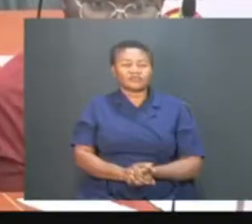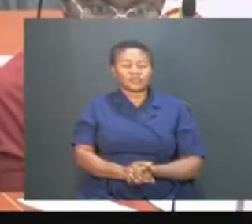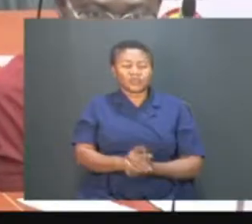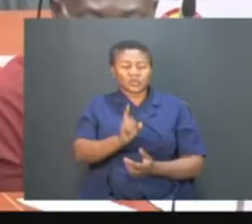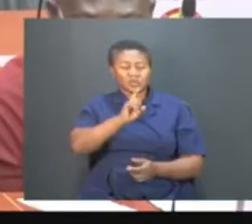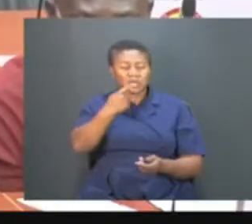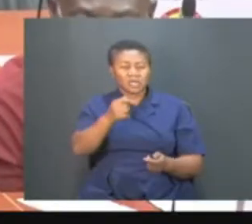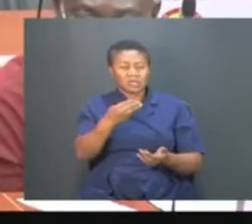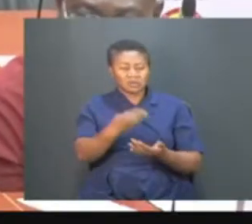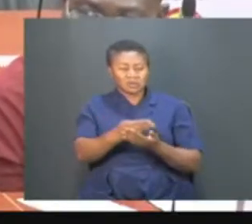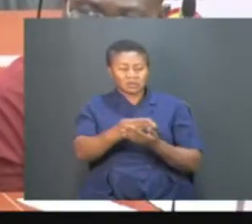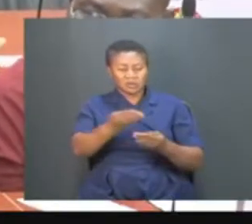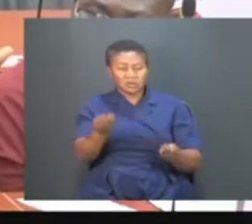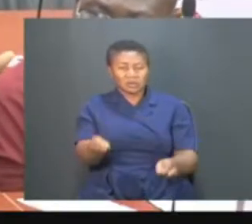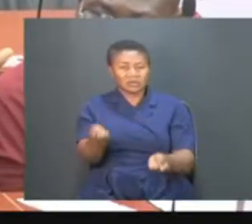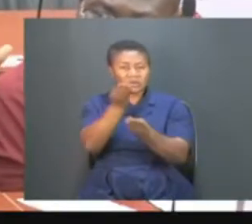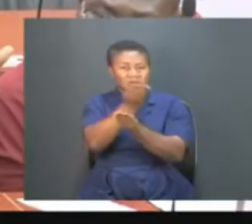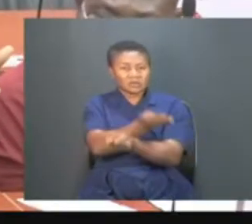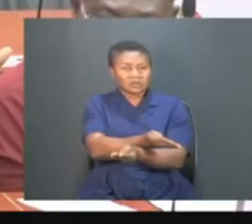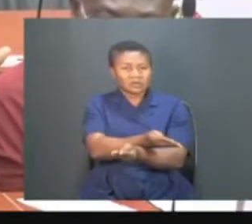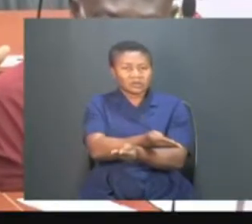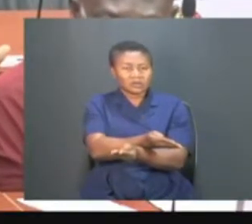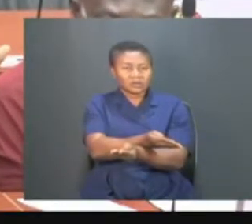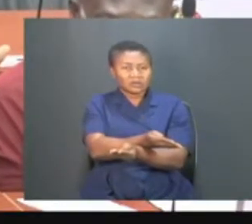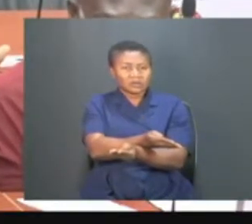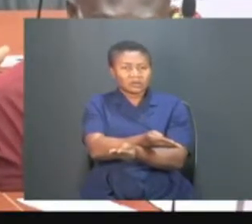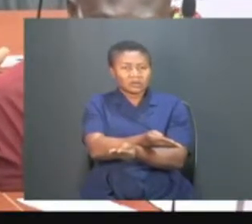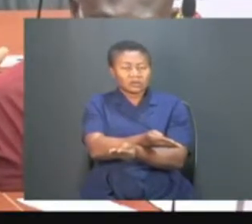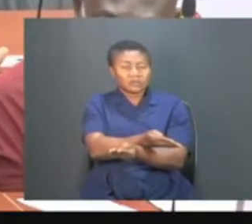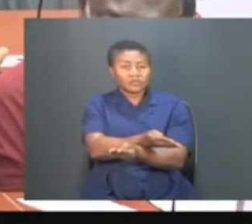rate. What are the primary macro indicators?